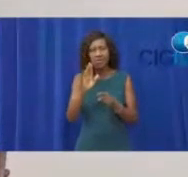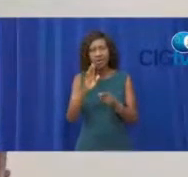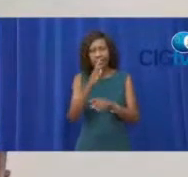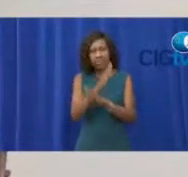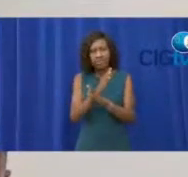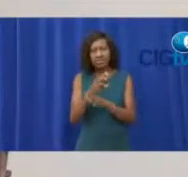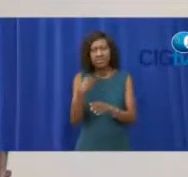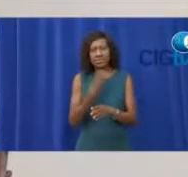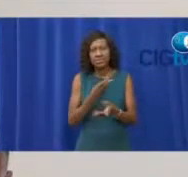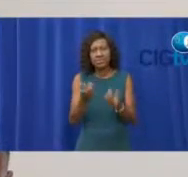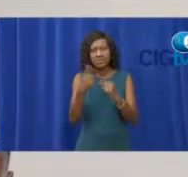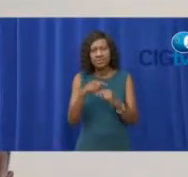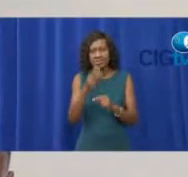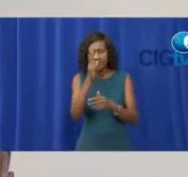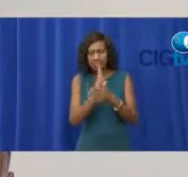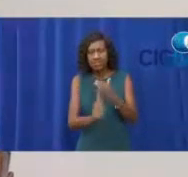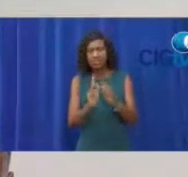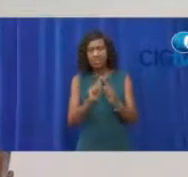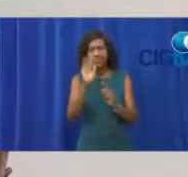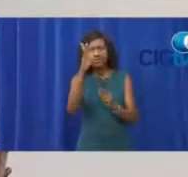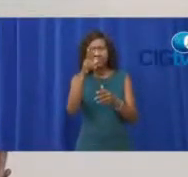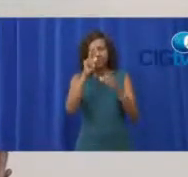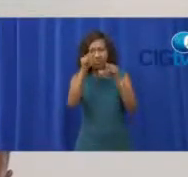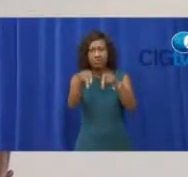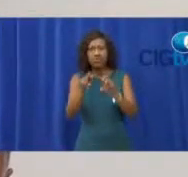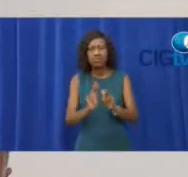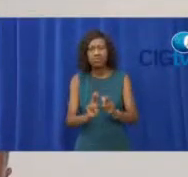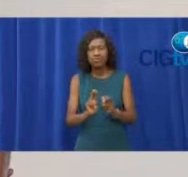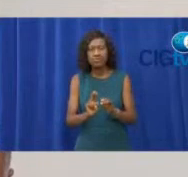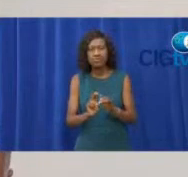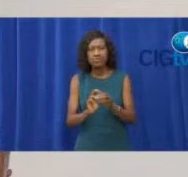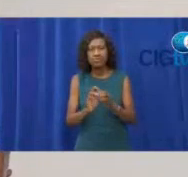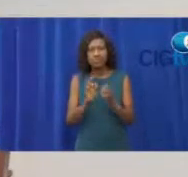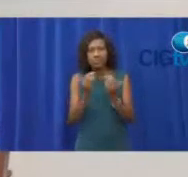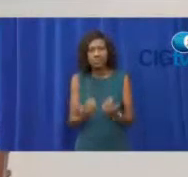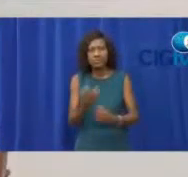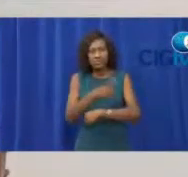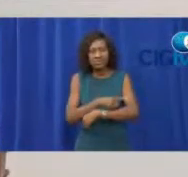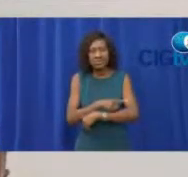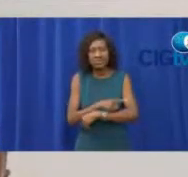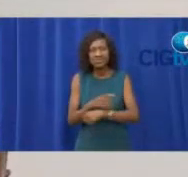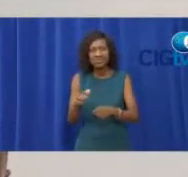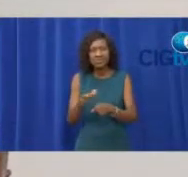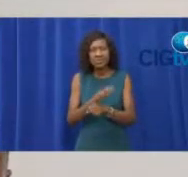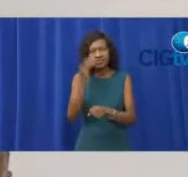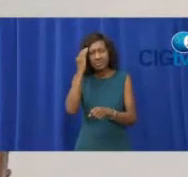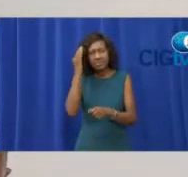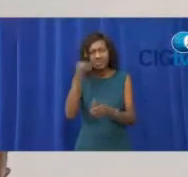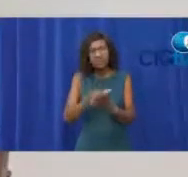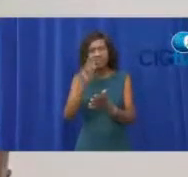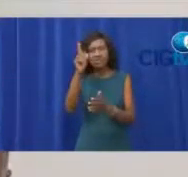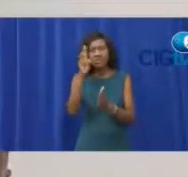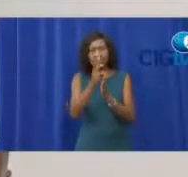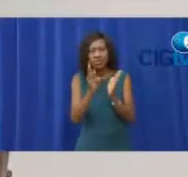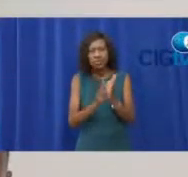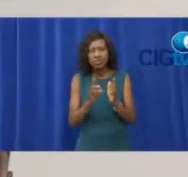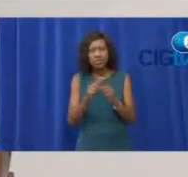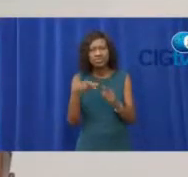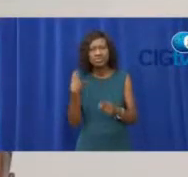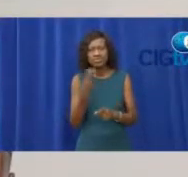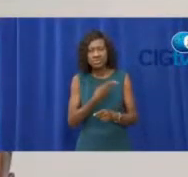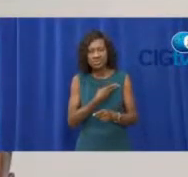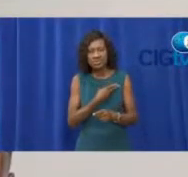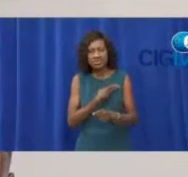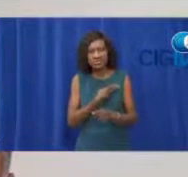humbly to your throne of mercy again today, fully convinced that your will towards us is totally in line with your